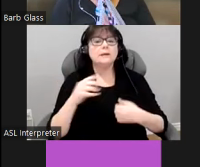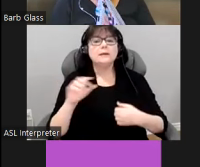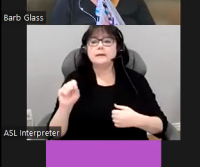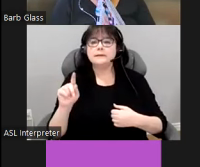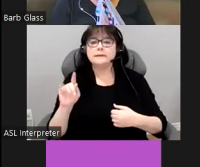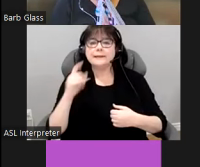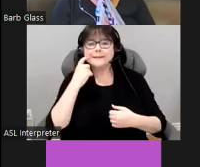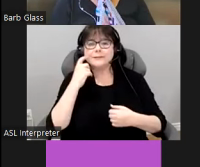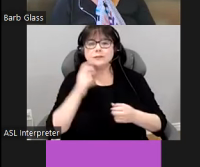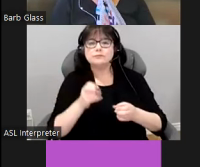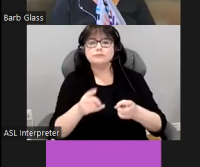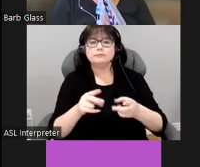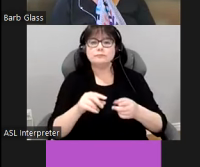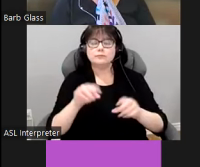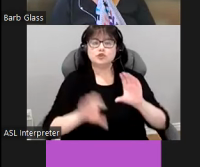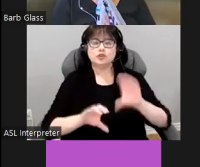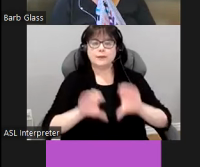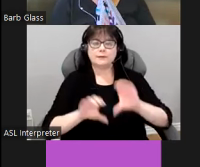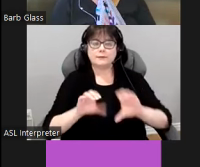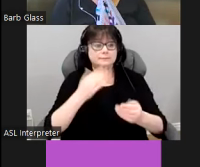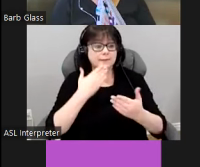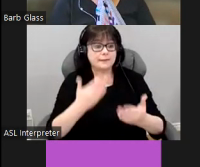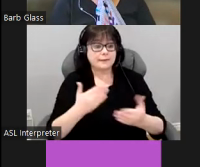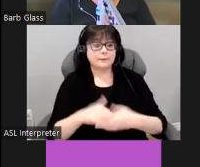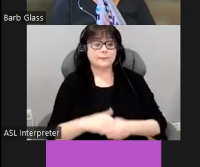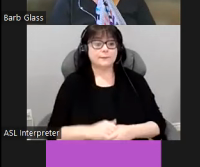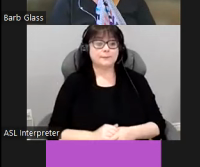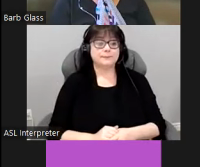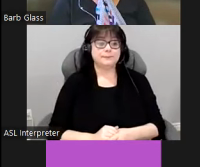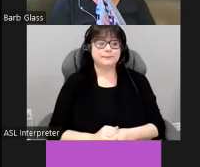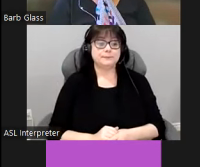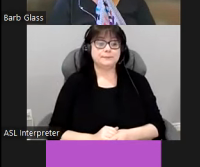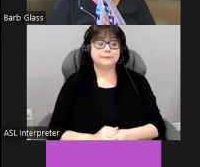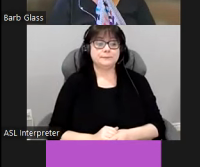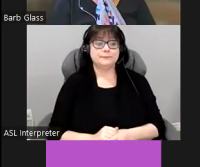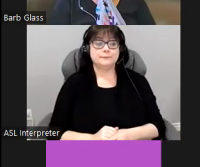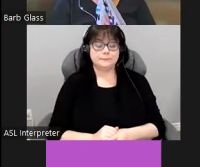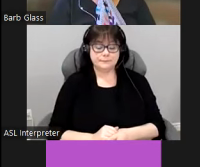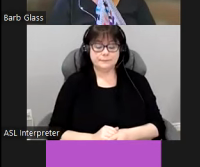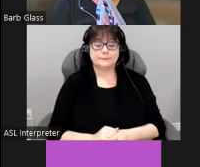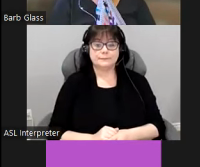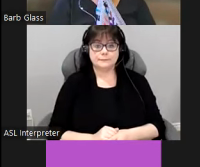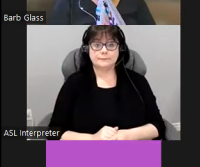that. One more little housekeeping item is that